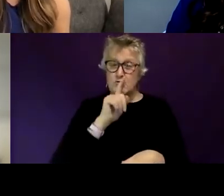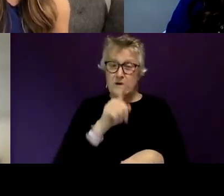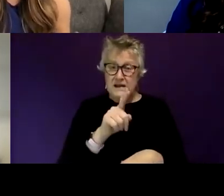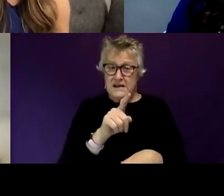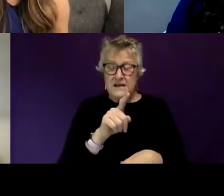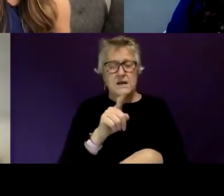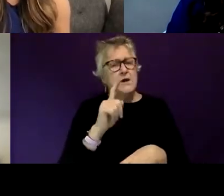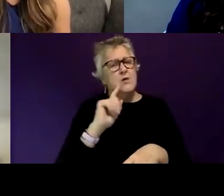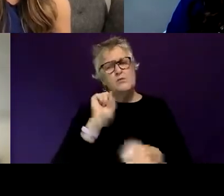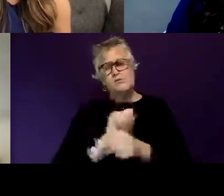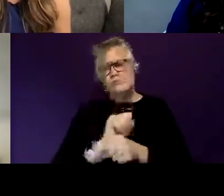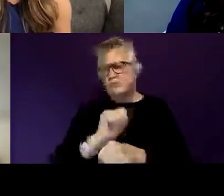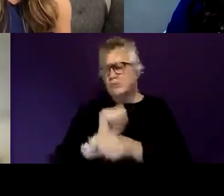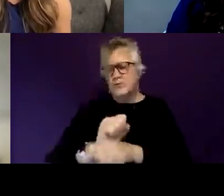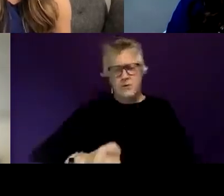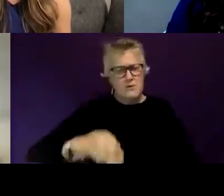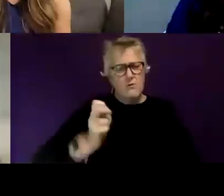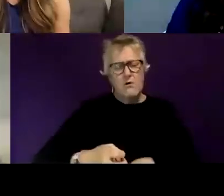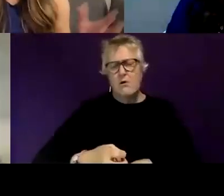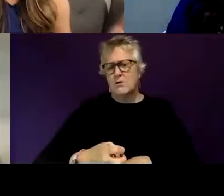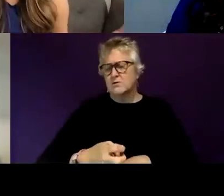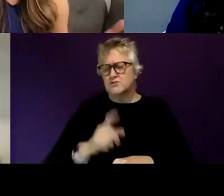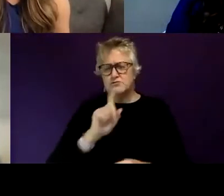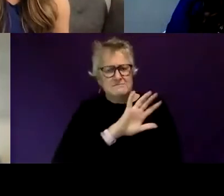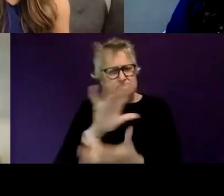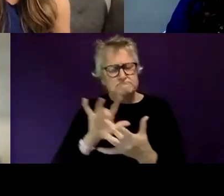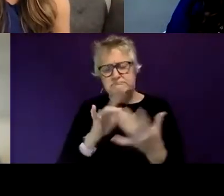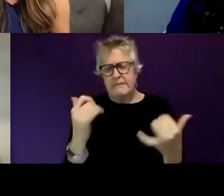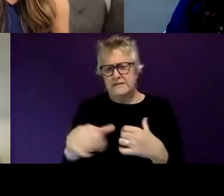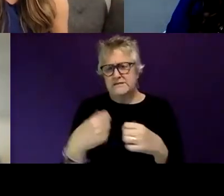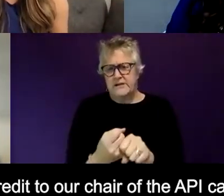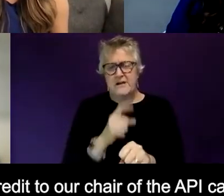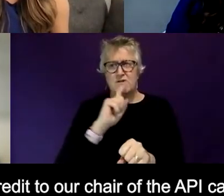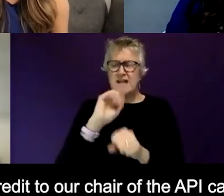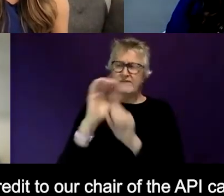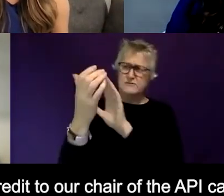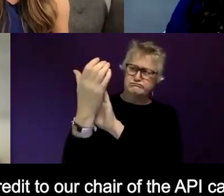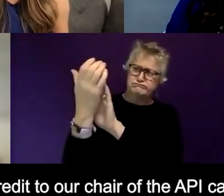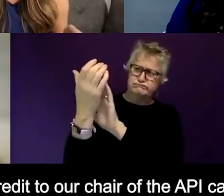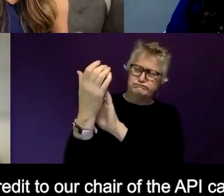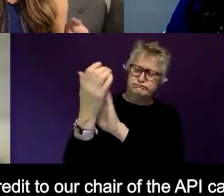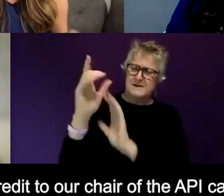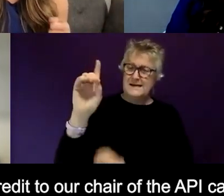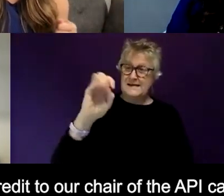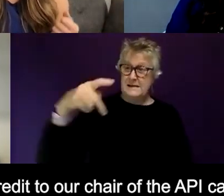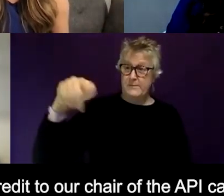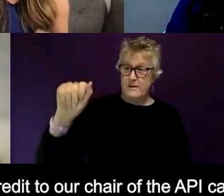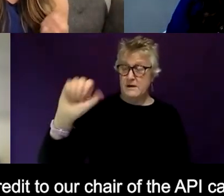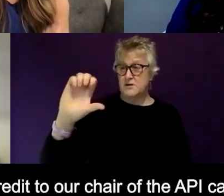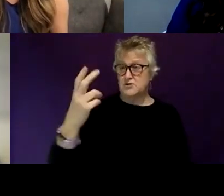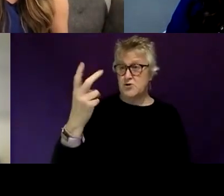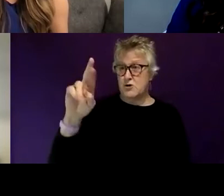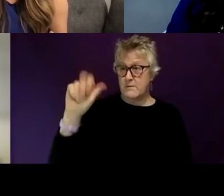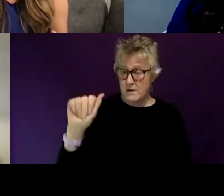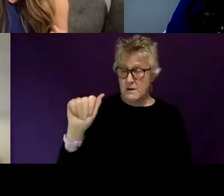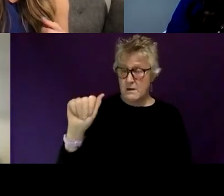again, I have to give credit to our chair of the API caucus, Deepa Sharma, for fighting for the API